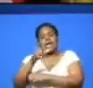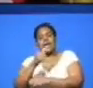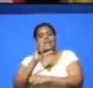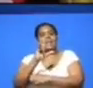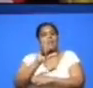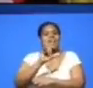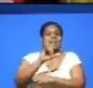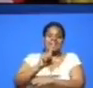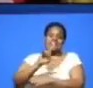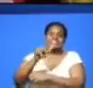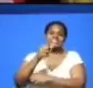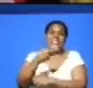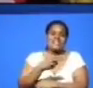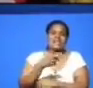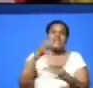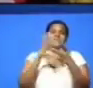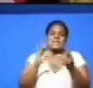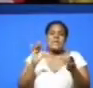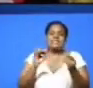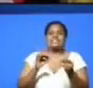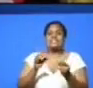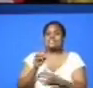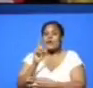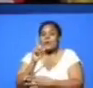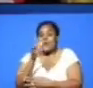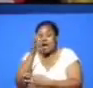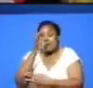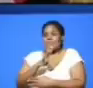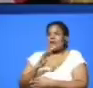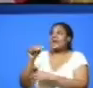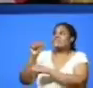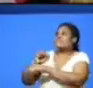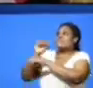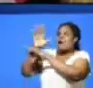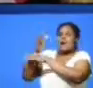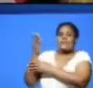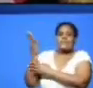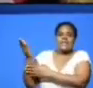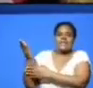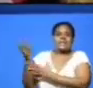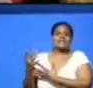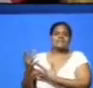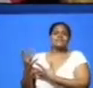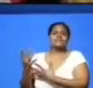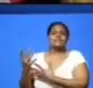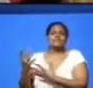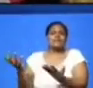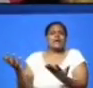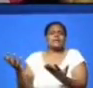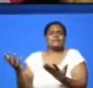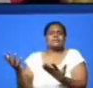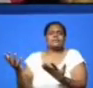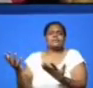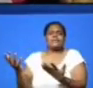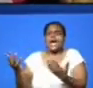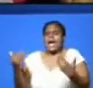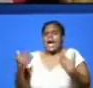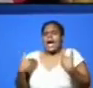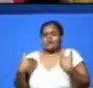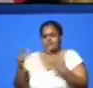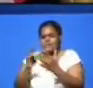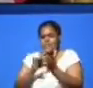what did Elijah do? One man on the Mount of Carmel, one man armed with the word of God, one